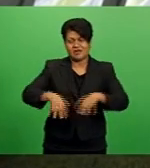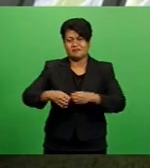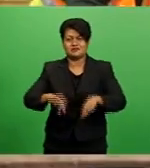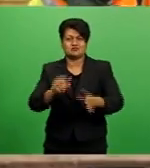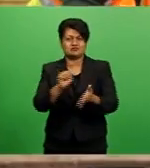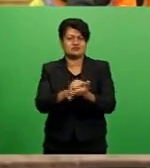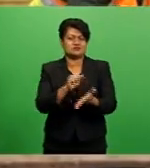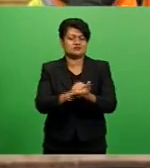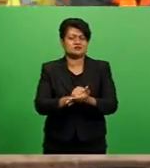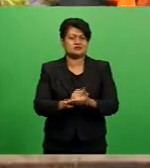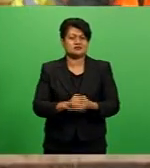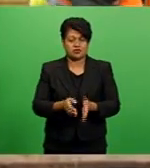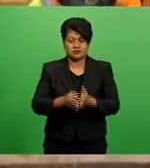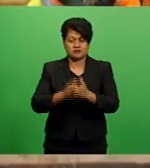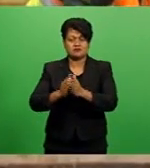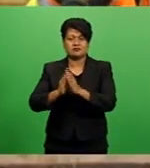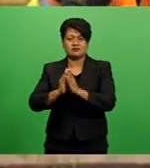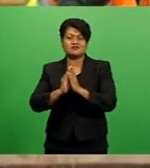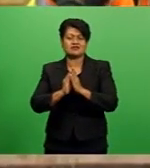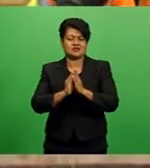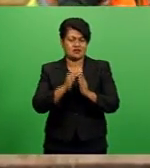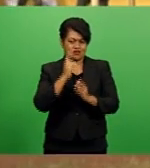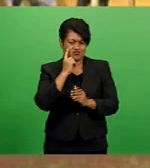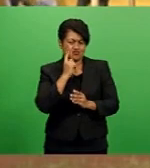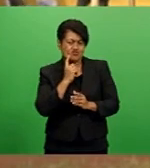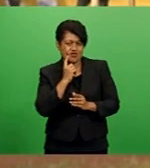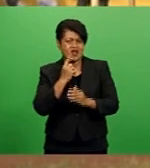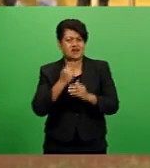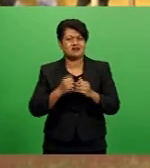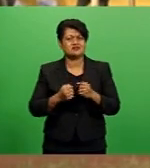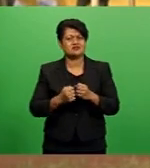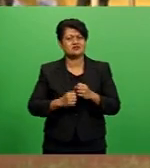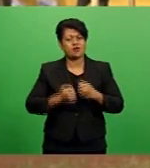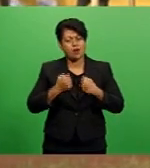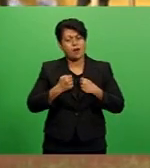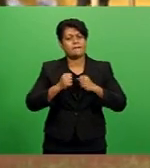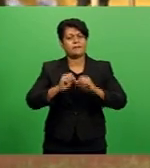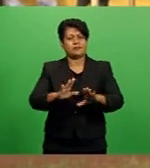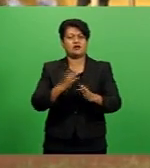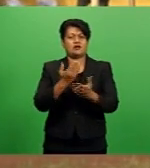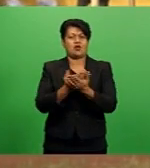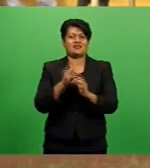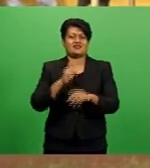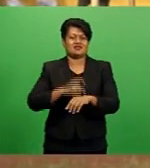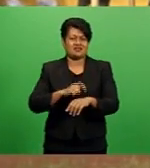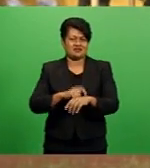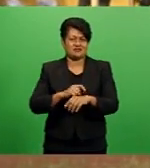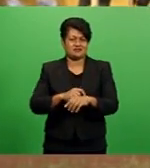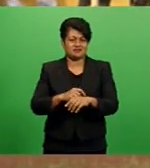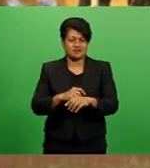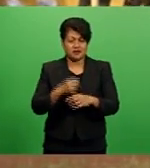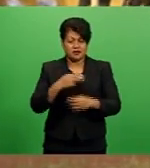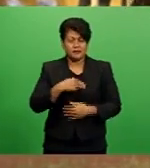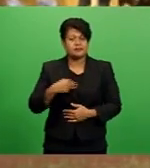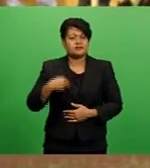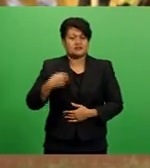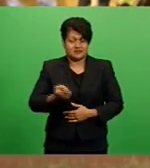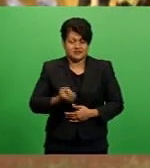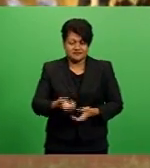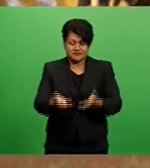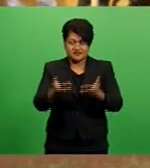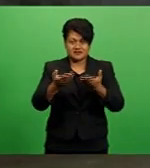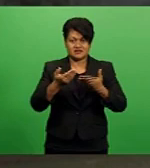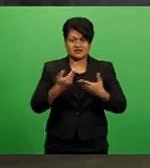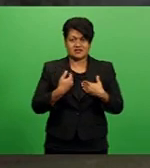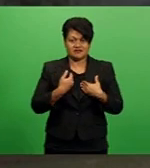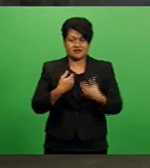set up should the repair works are not completed on time. So the ministry has promised to give us the tents, and we are going to resume classes